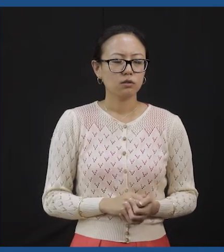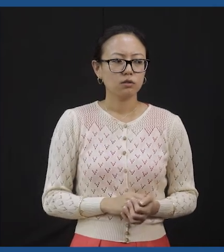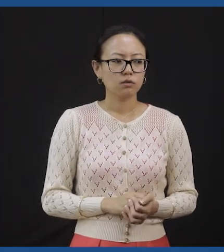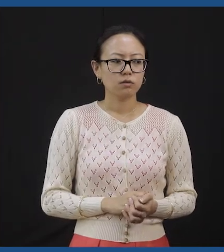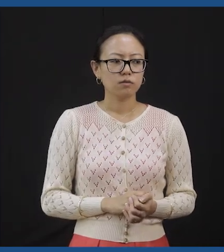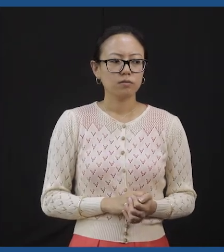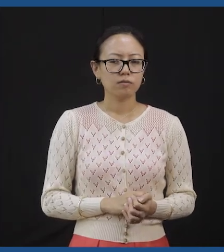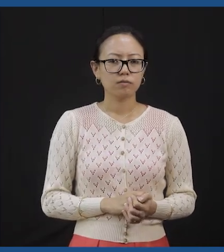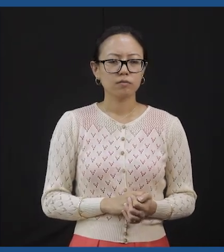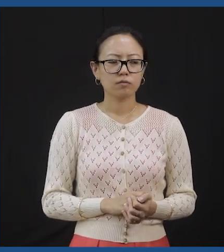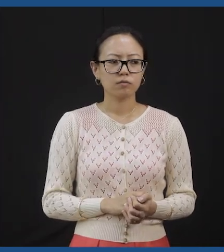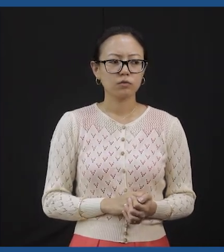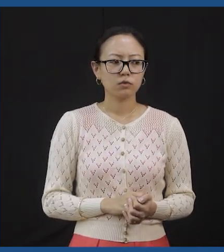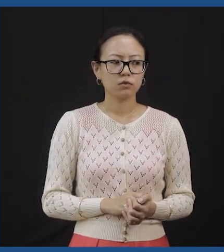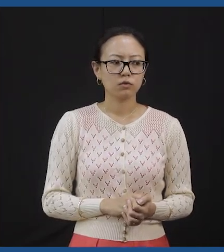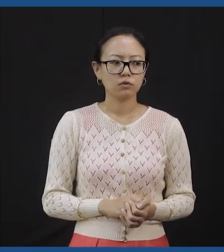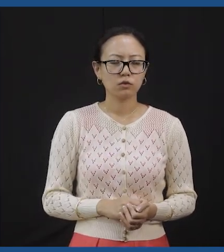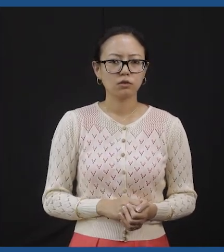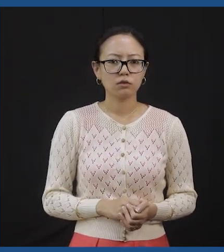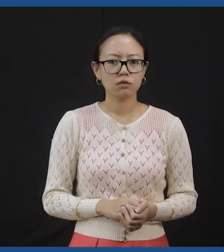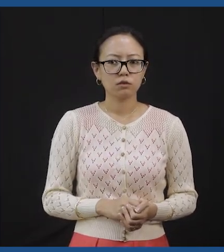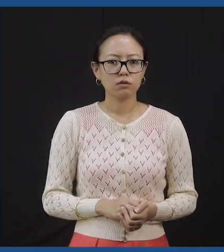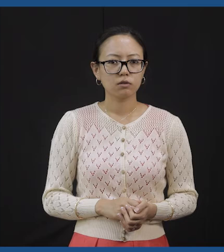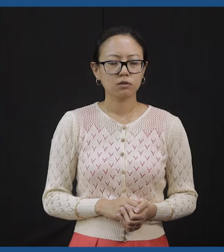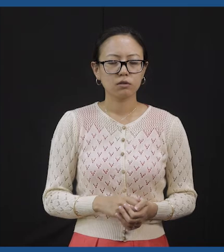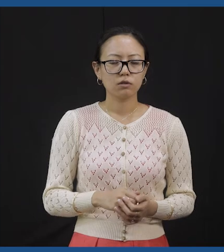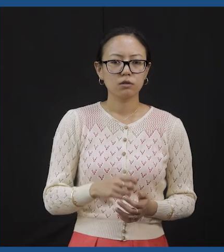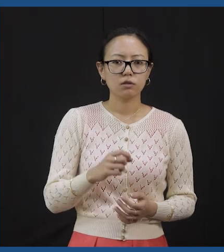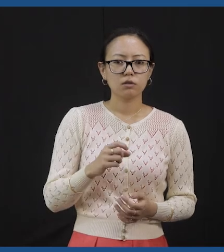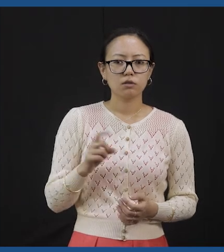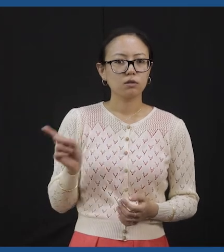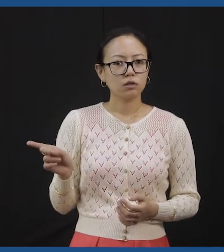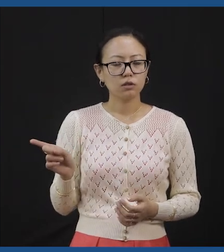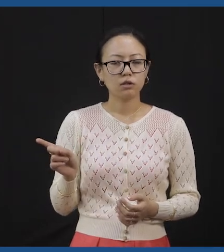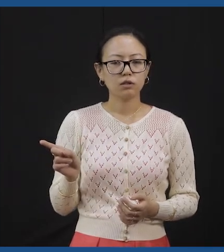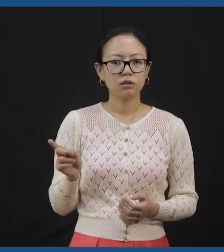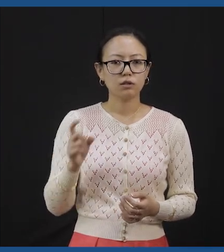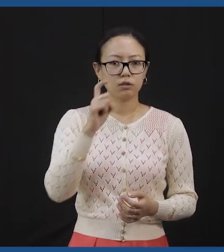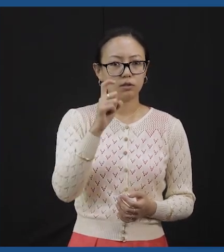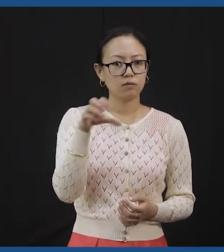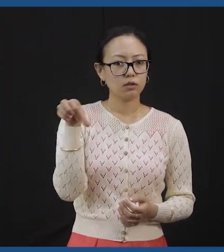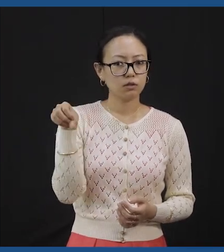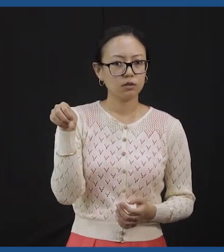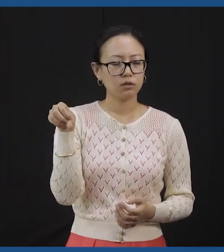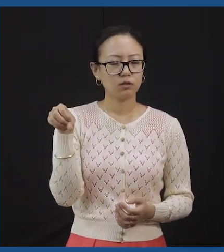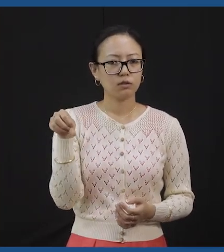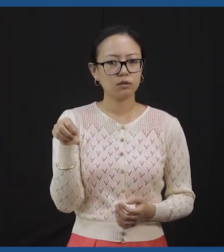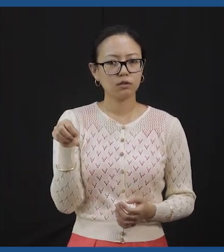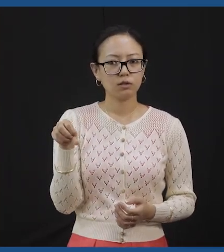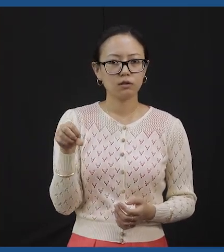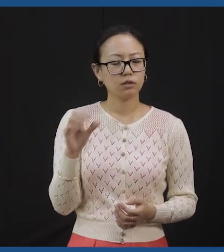Now, got 21 more from his uncle. So number of stickers his uncle